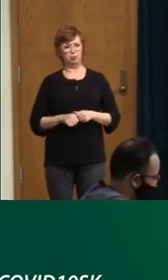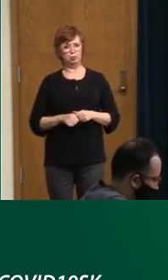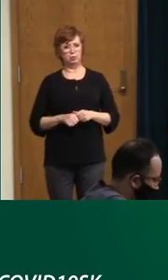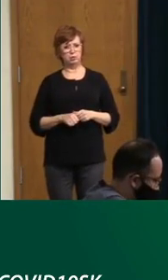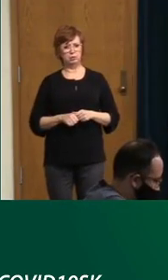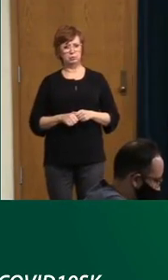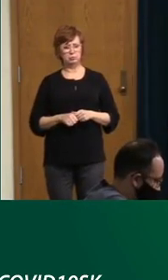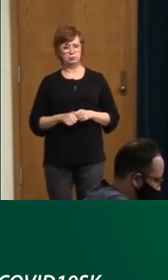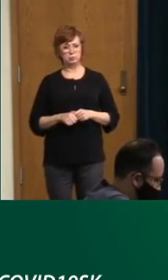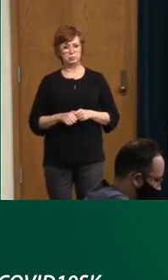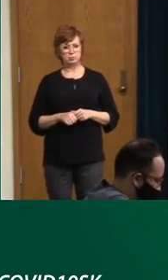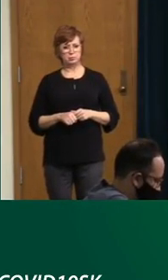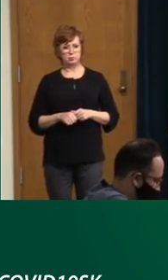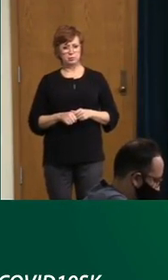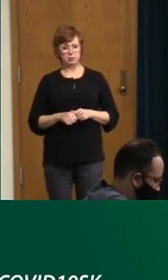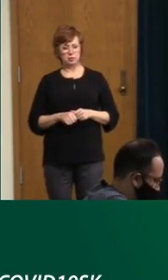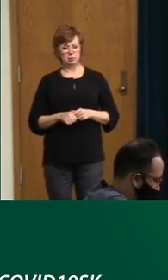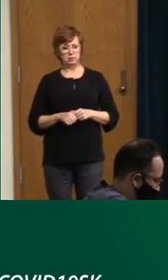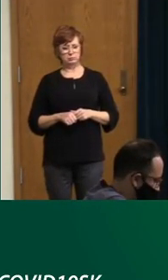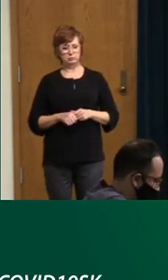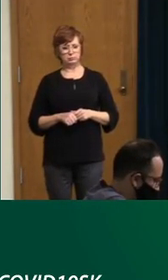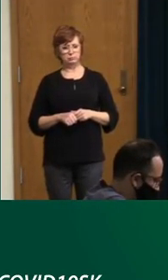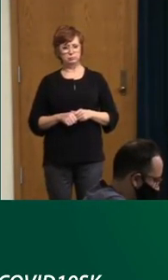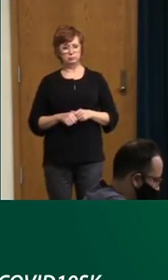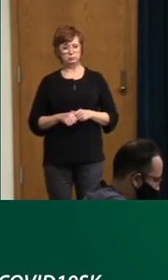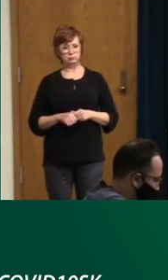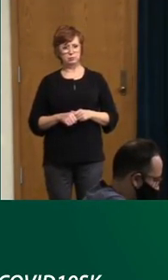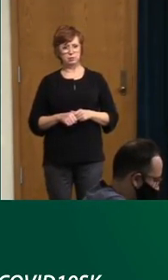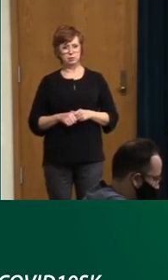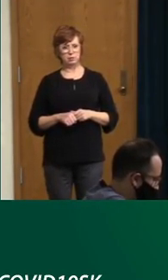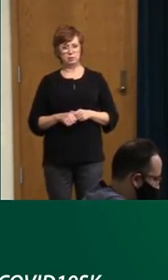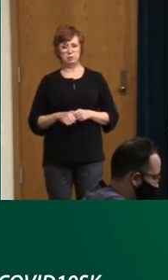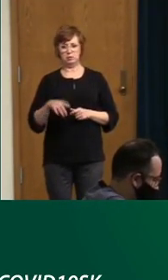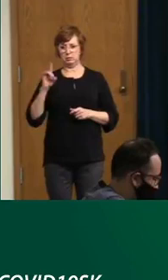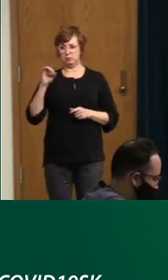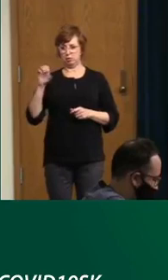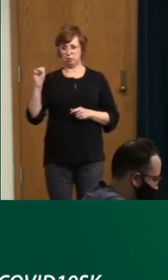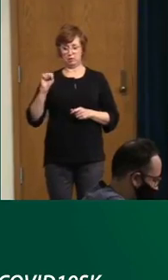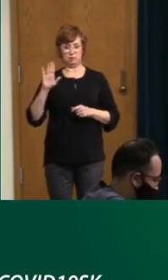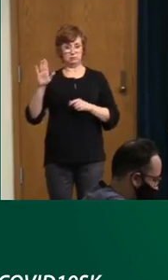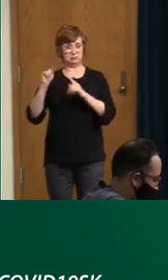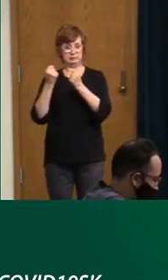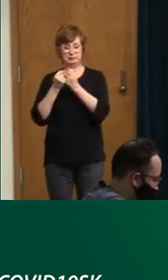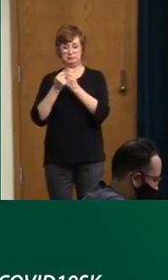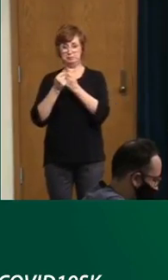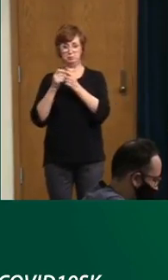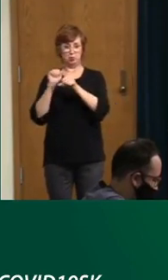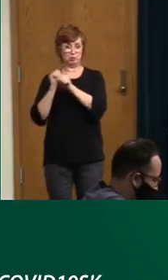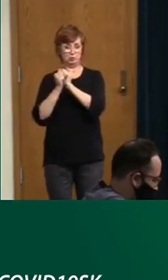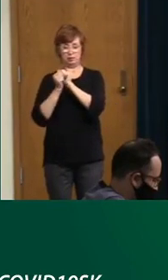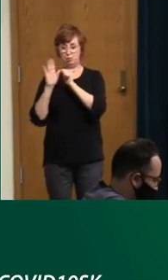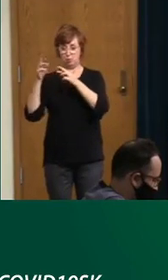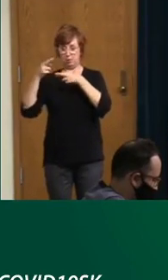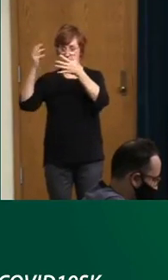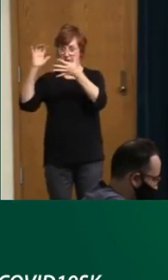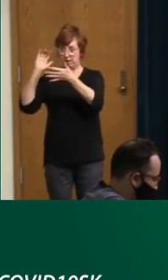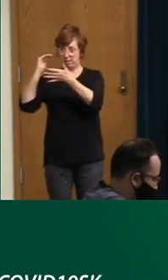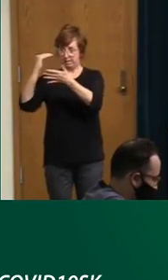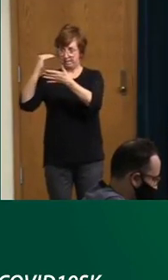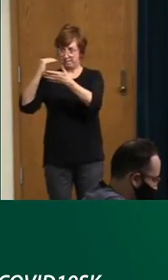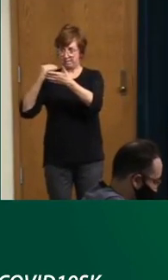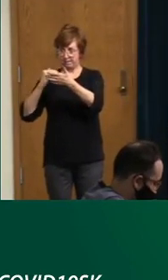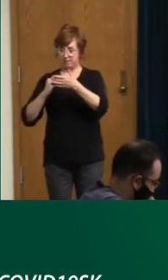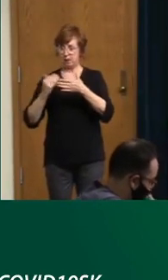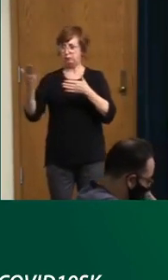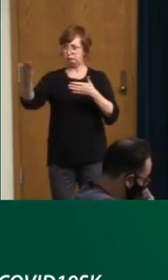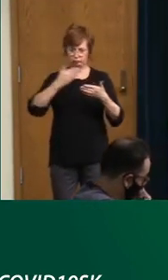doing to be able to find out what it is. The recommendations come from Dr. Shahab and his team, and we work with him to do what